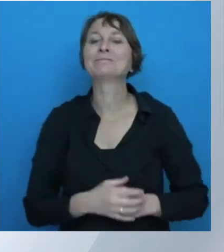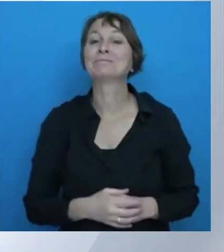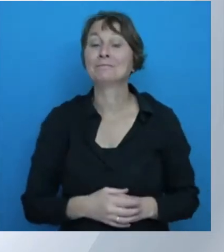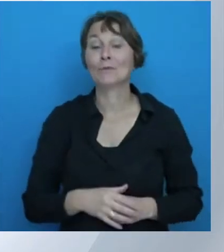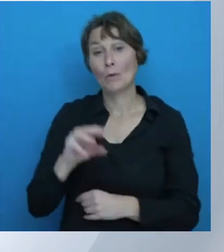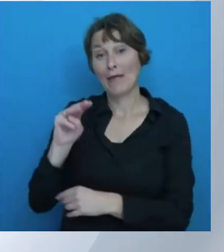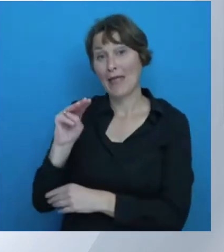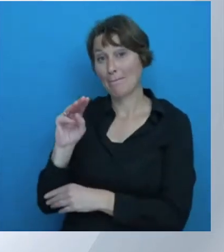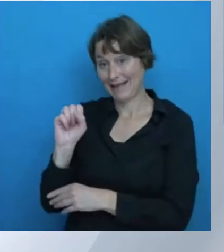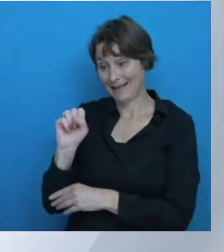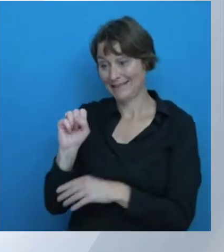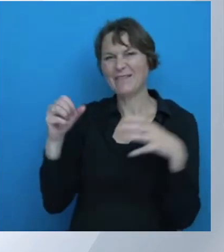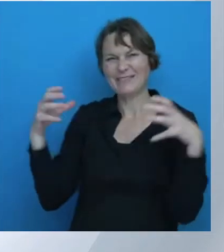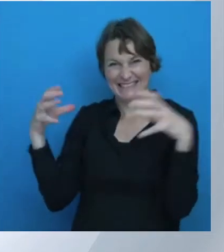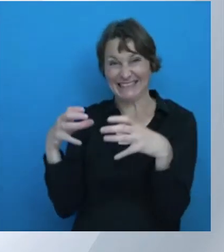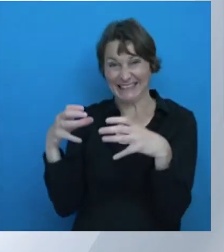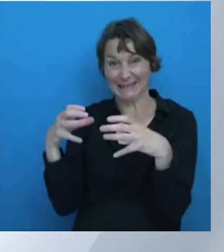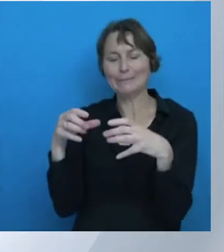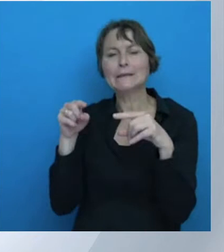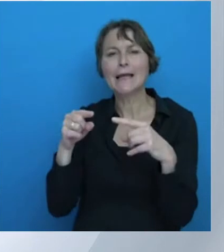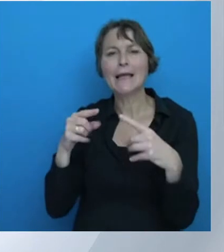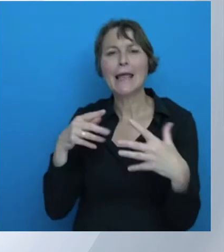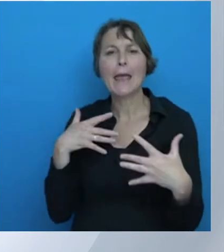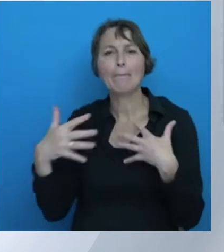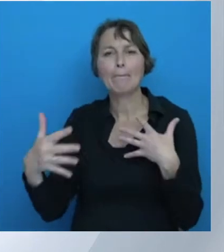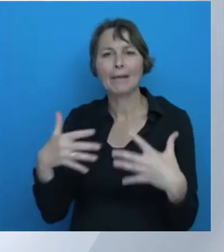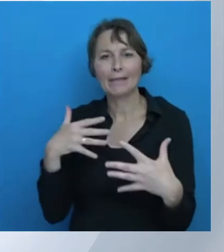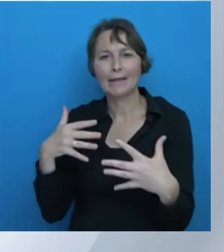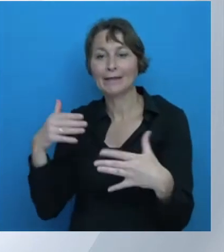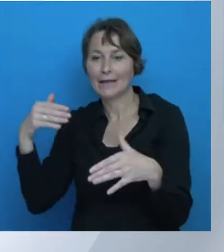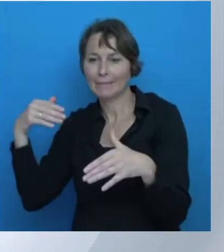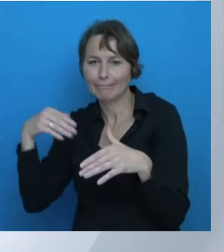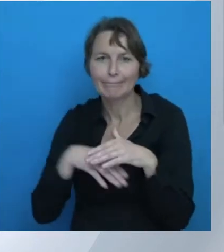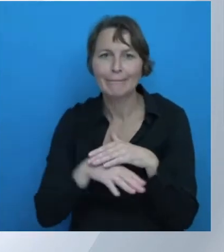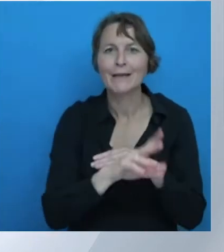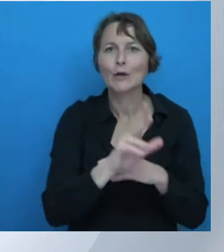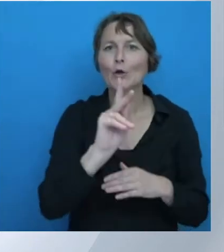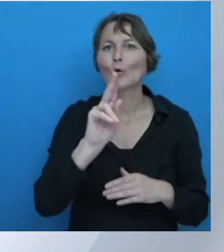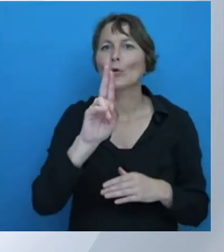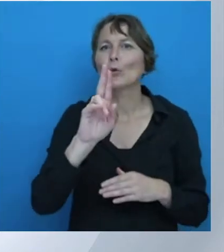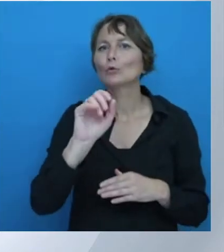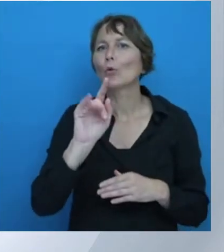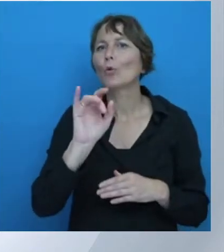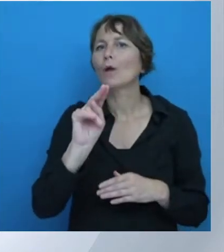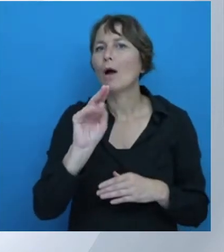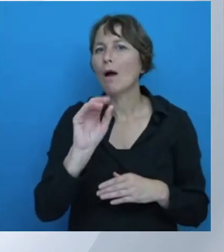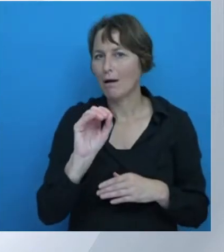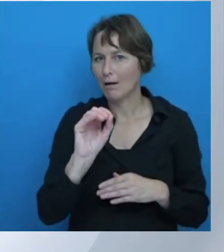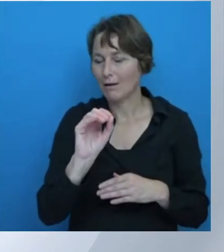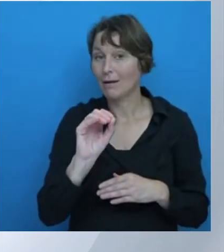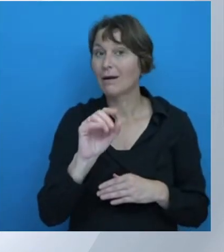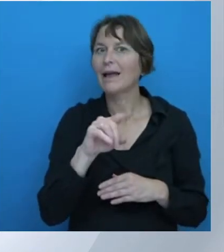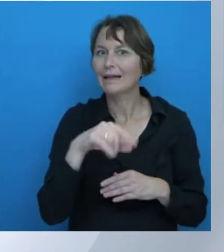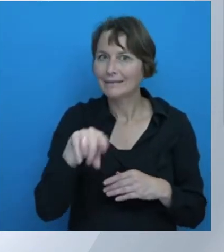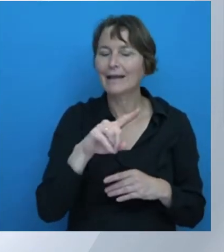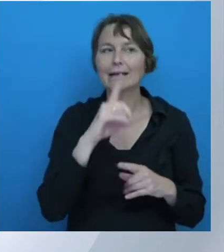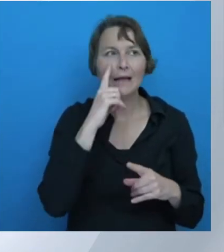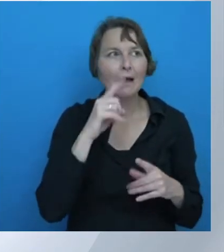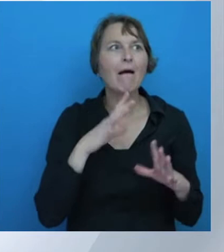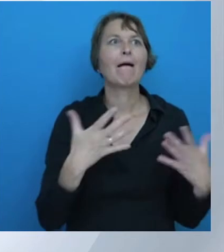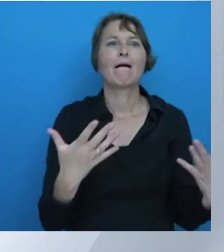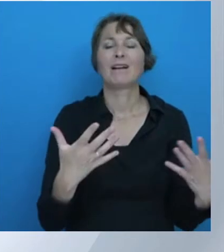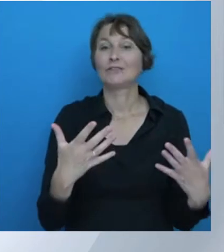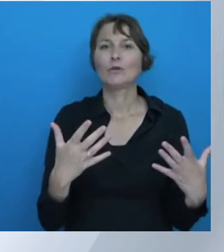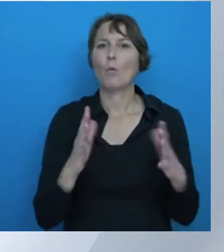empathy team that builds into Cortana and a lot of our video assistants empathy. Because the last thing you want to do when you have an AI